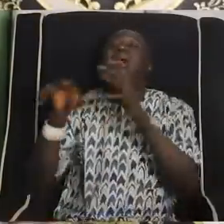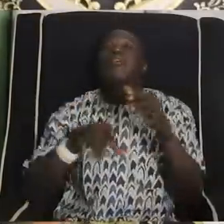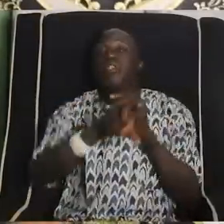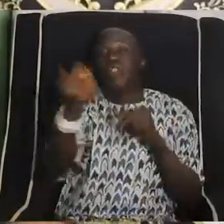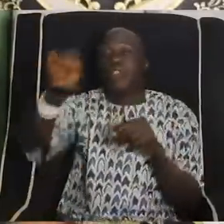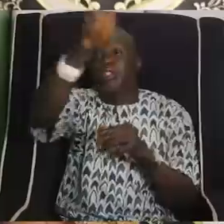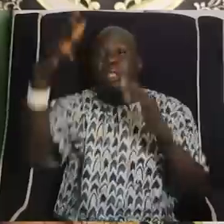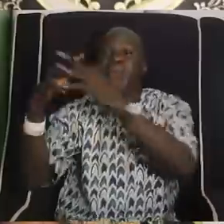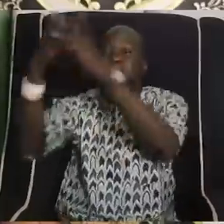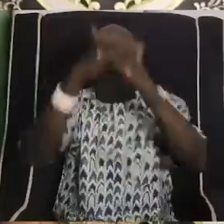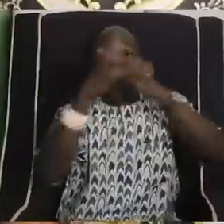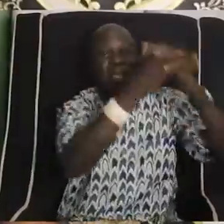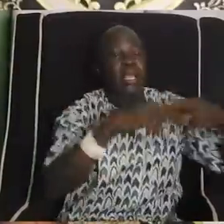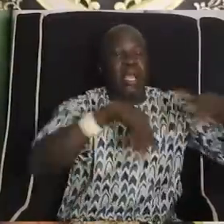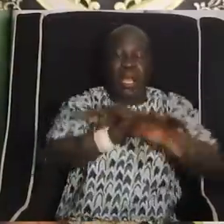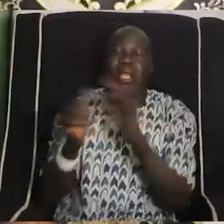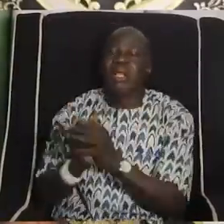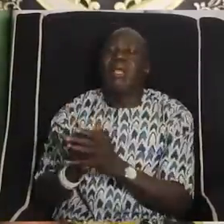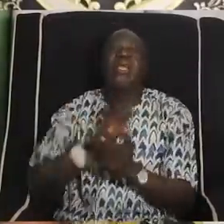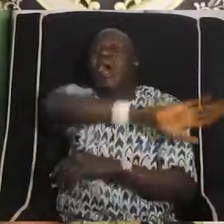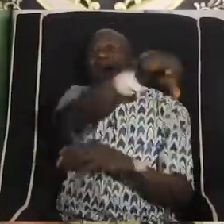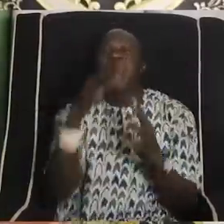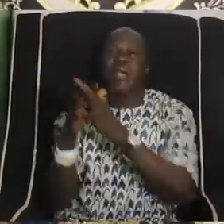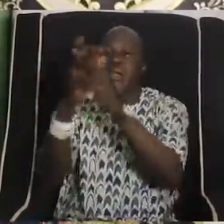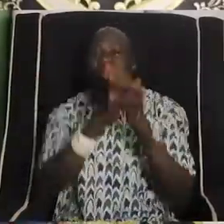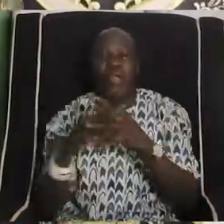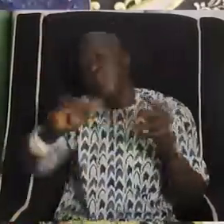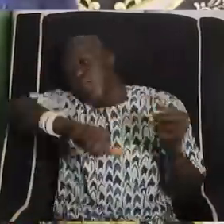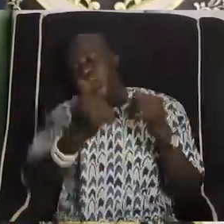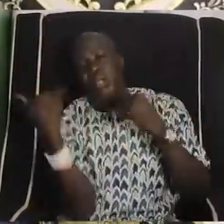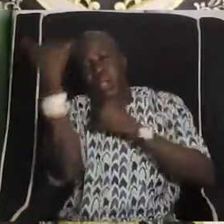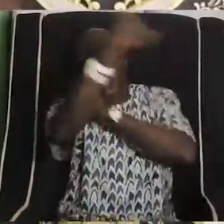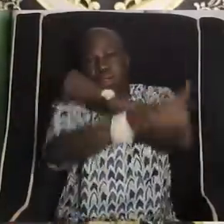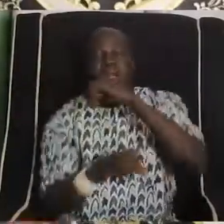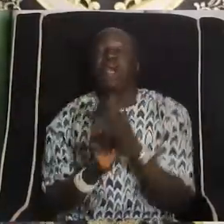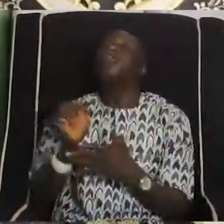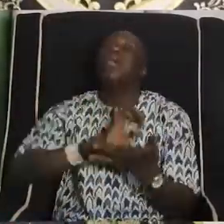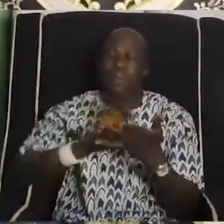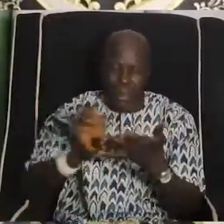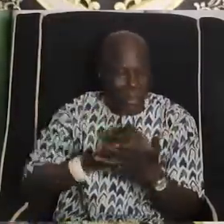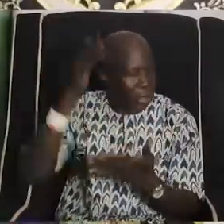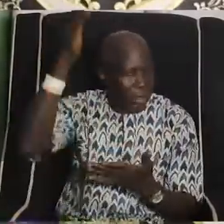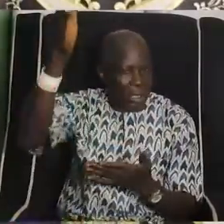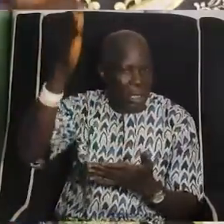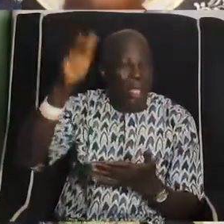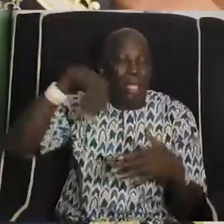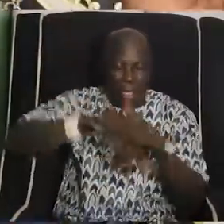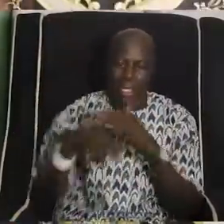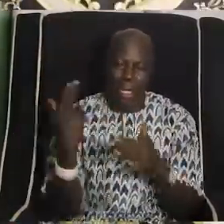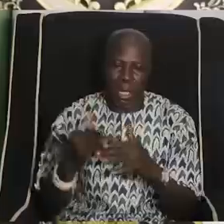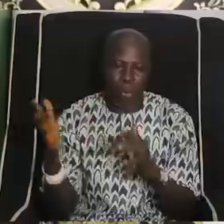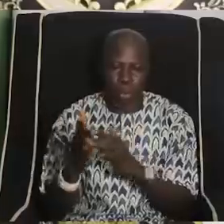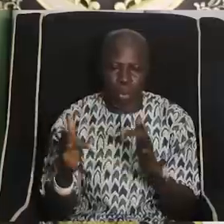London. America, Canada, London. Europe, no matter what. At the coffee, ready at the